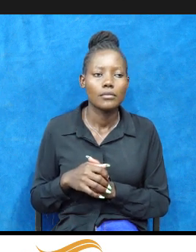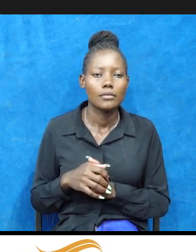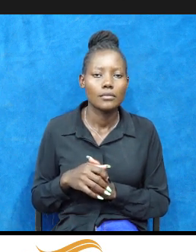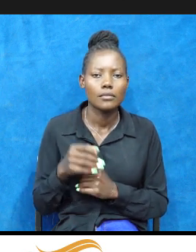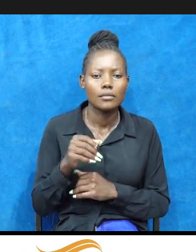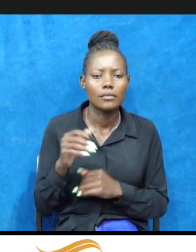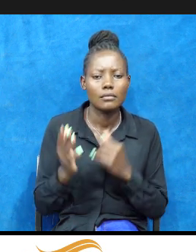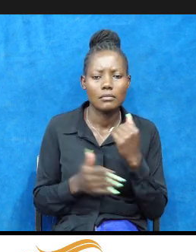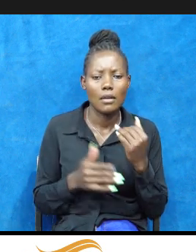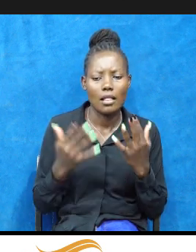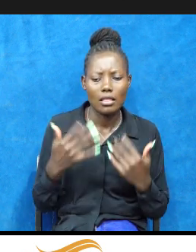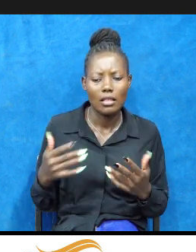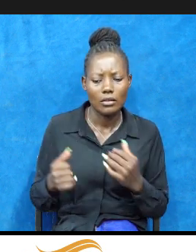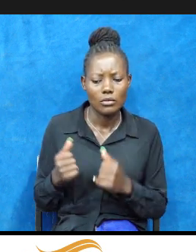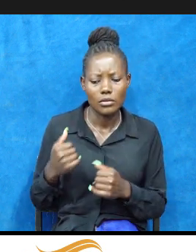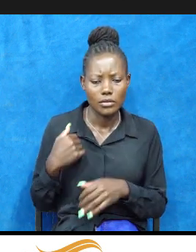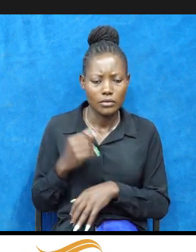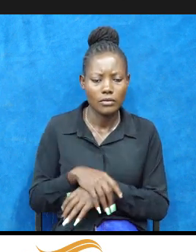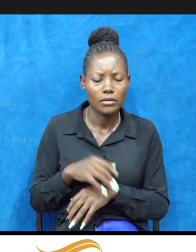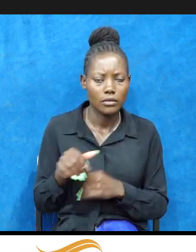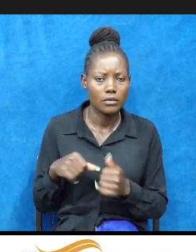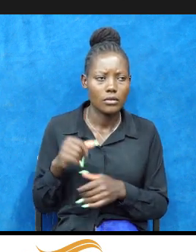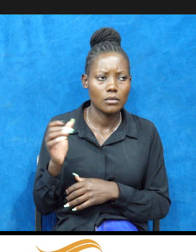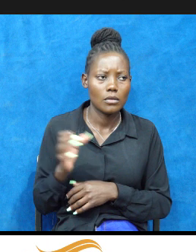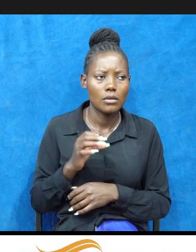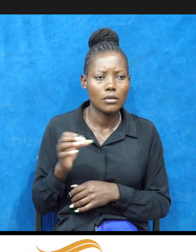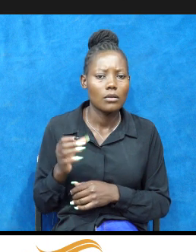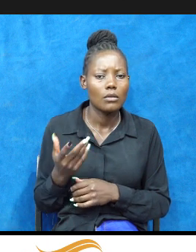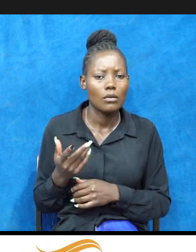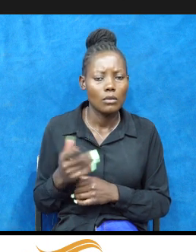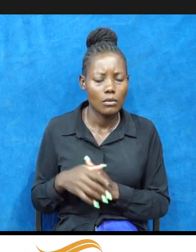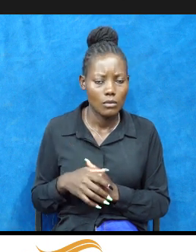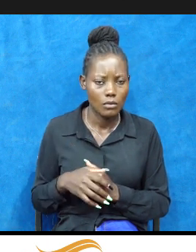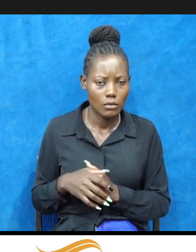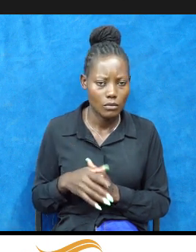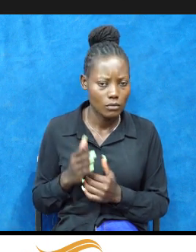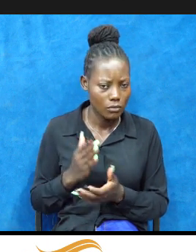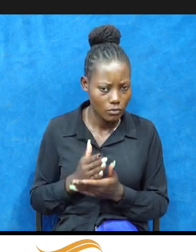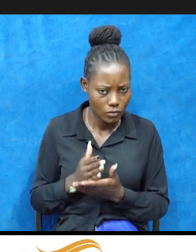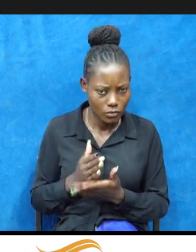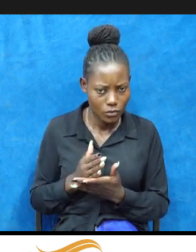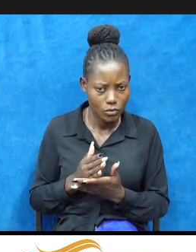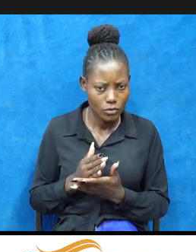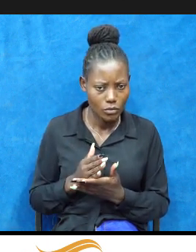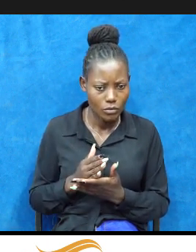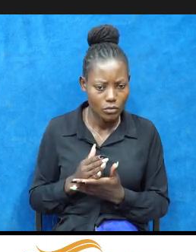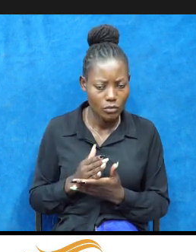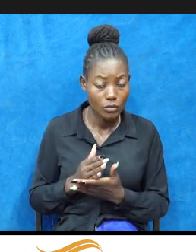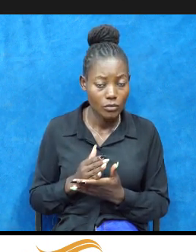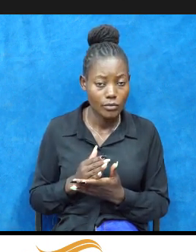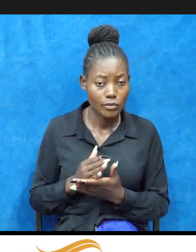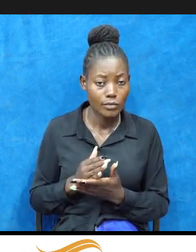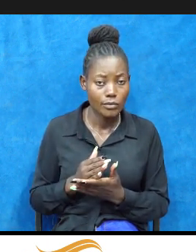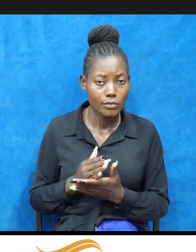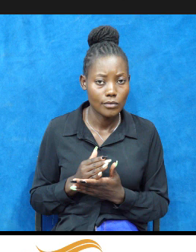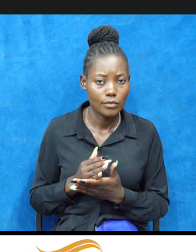The last thing I've got down here is something I call the power drill. And it really is, it's not a power drill,